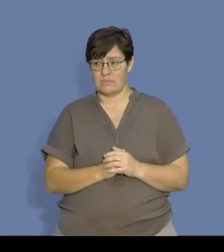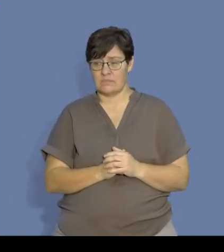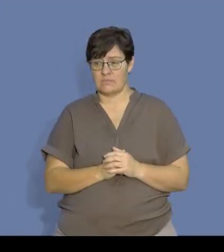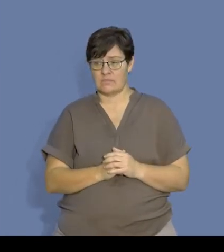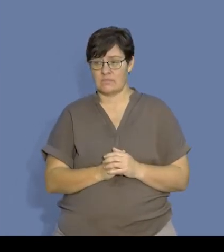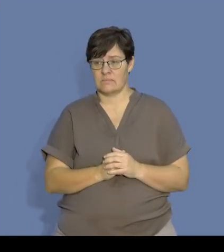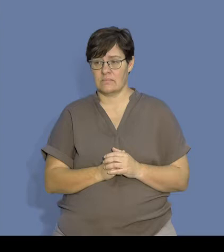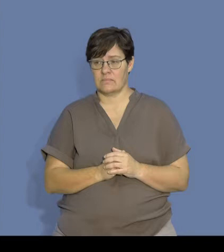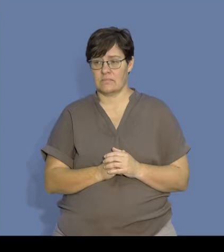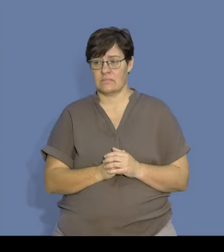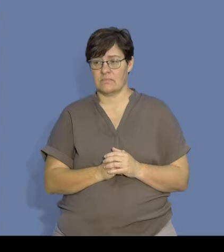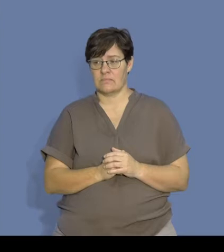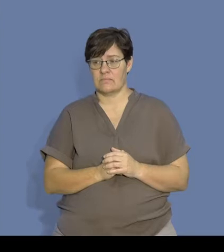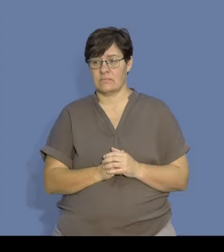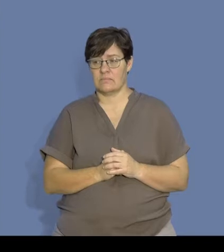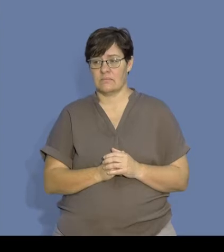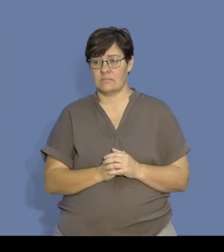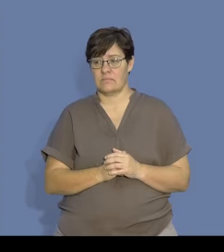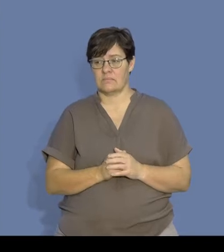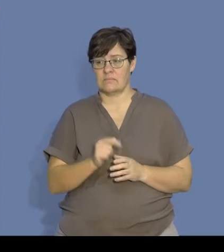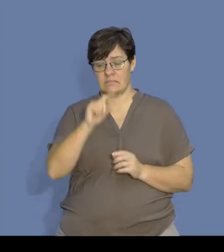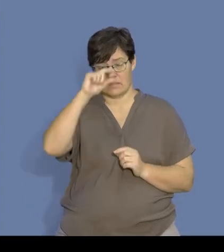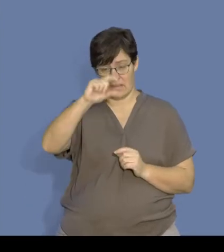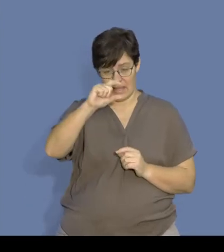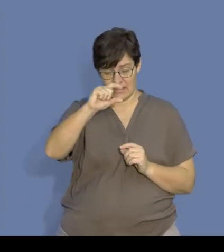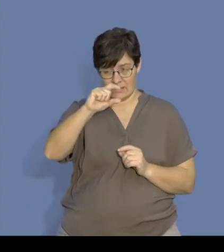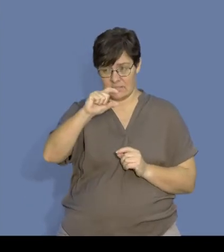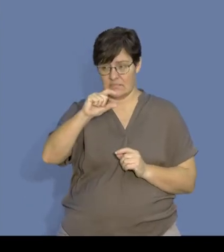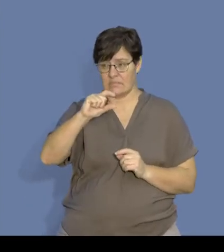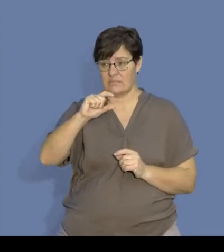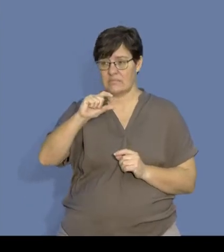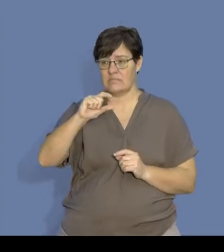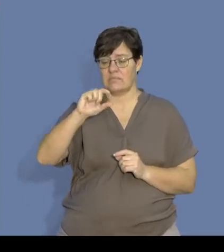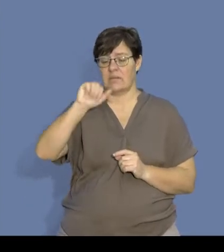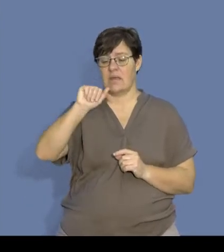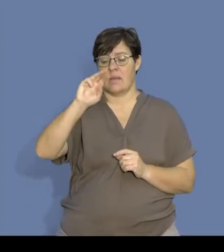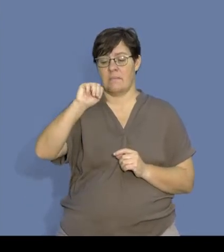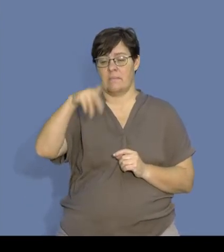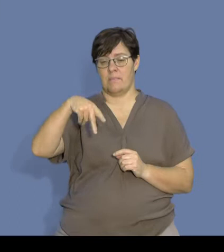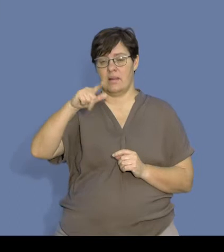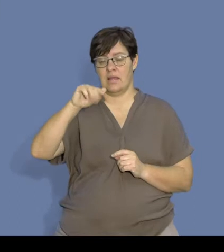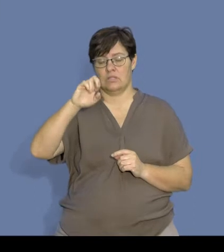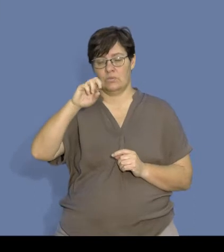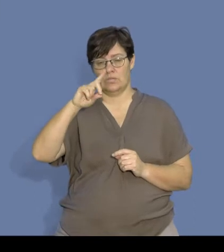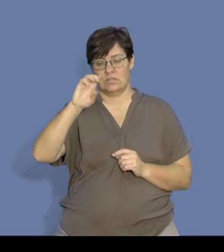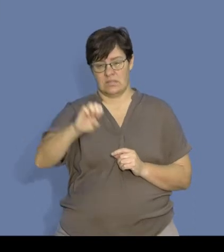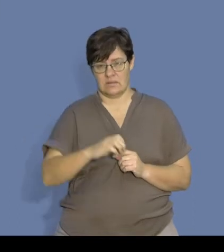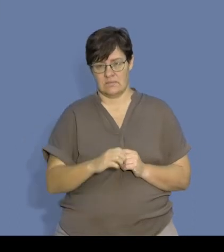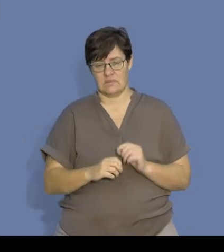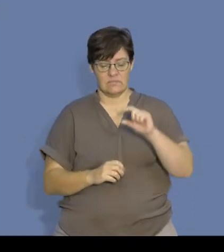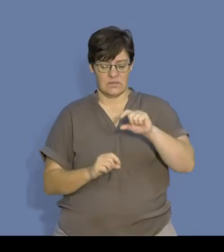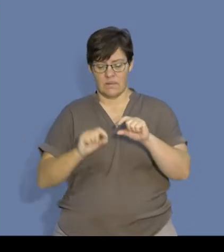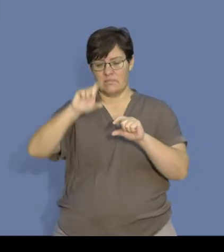wave. That is my amplitude. It's like the height of a